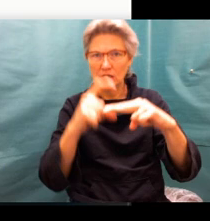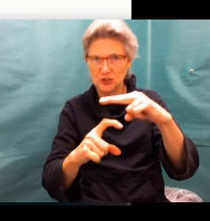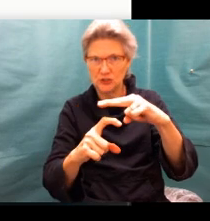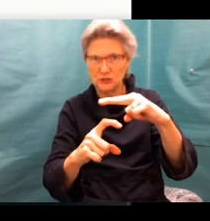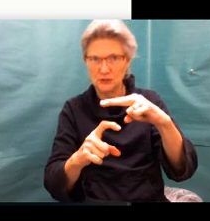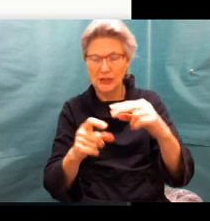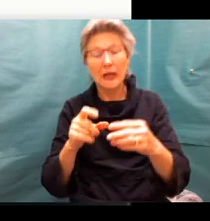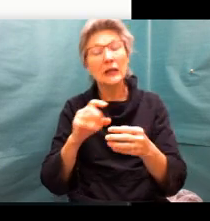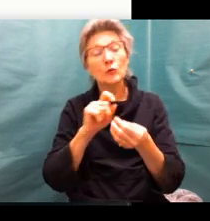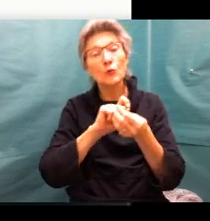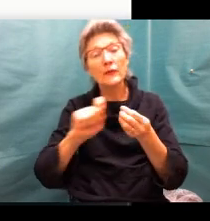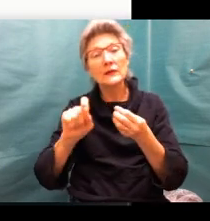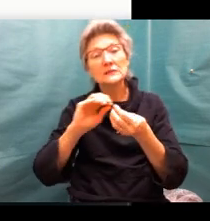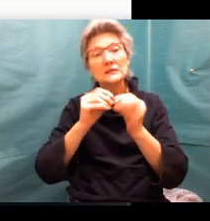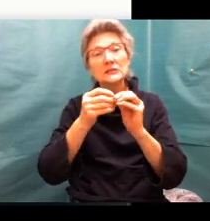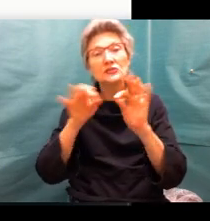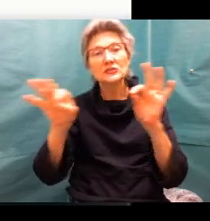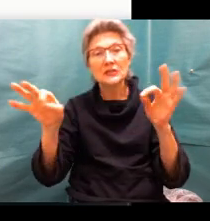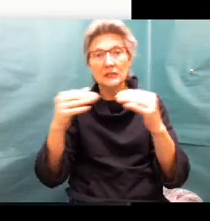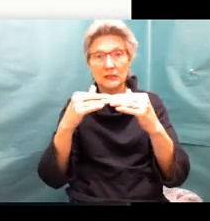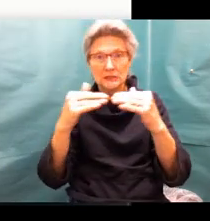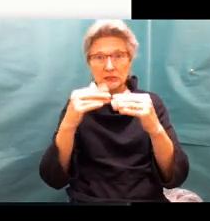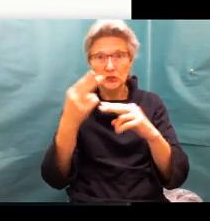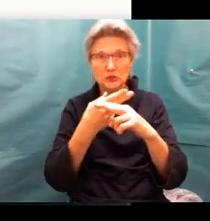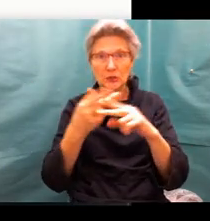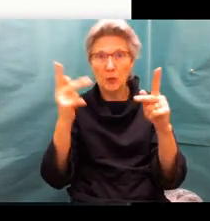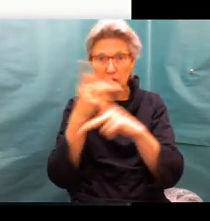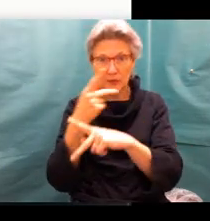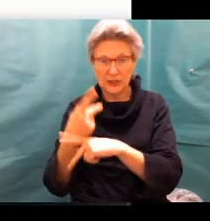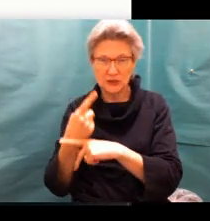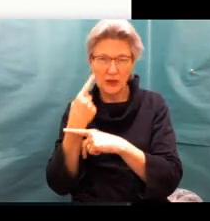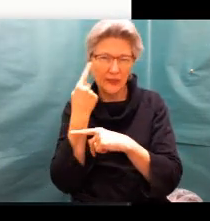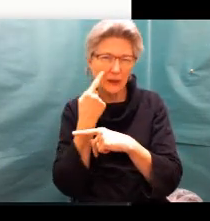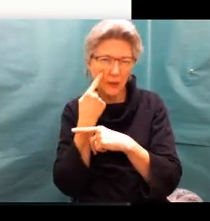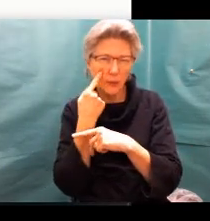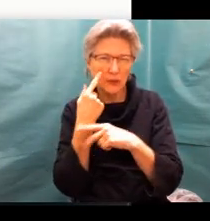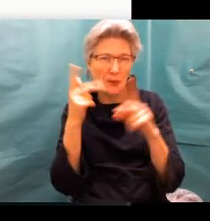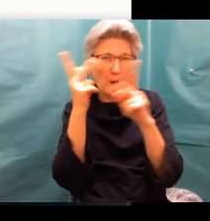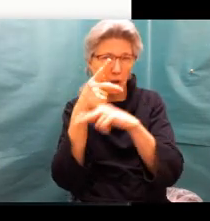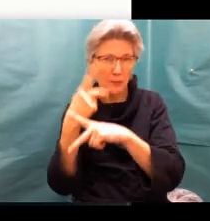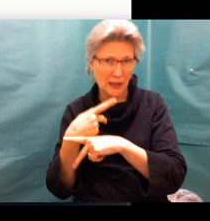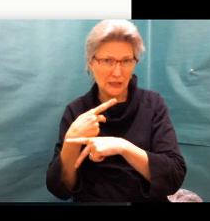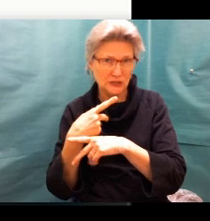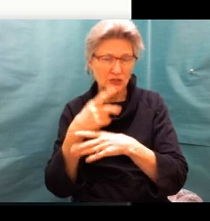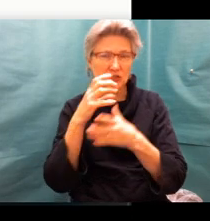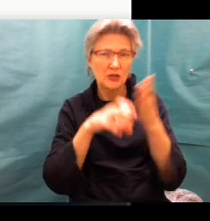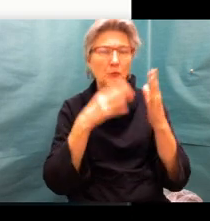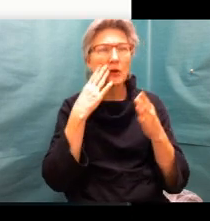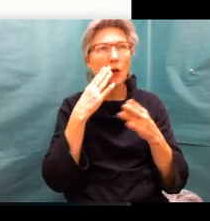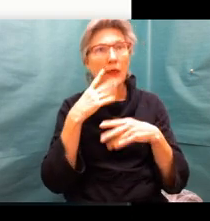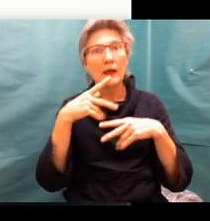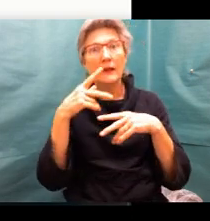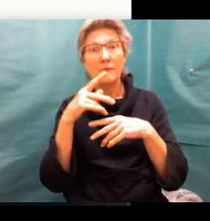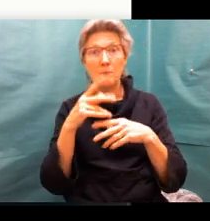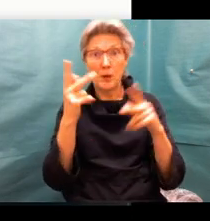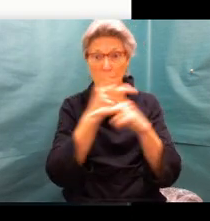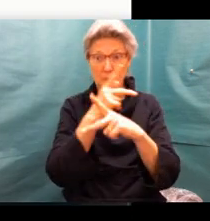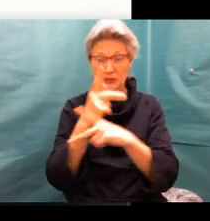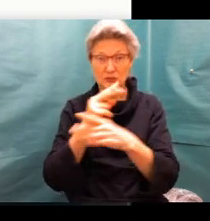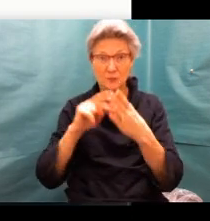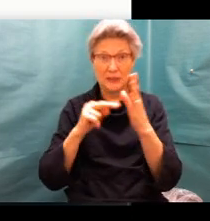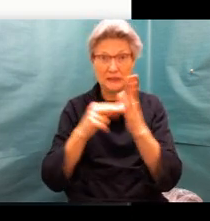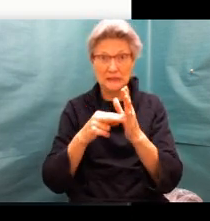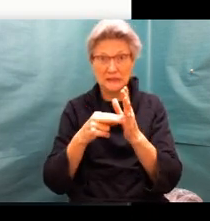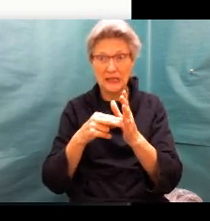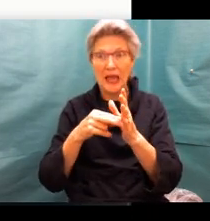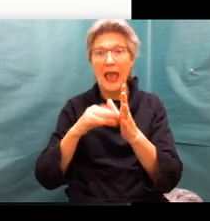addition sentence using multiplication, right? Think about when we did our multiplication chapter. We know that multiplication is